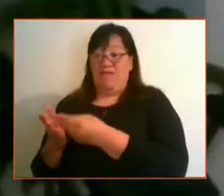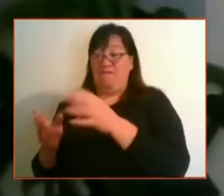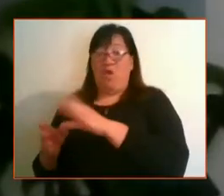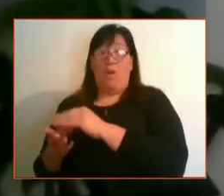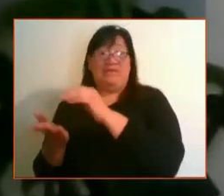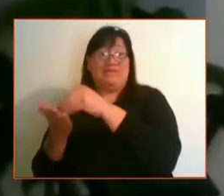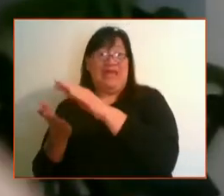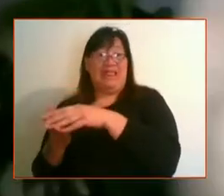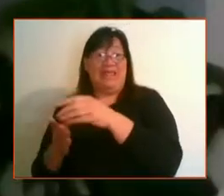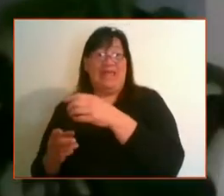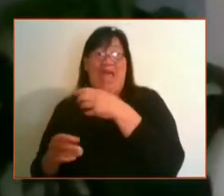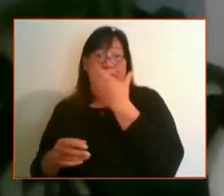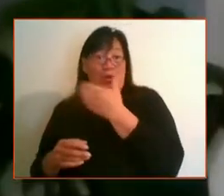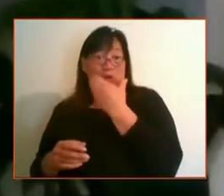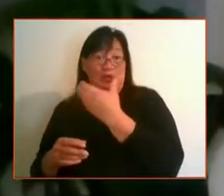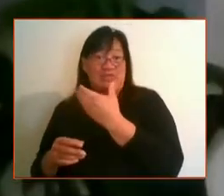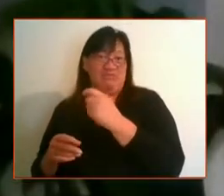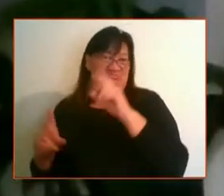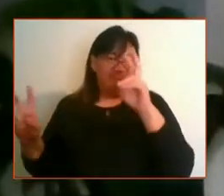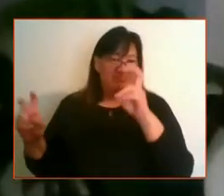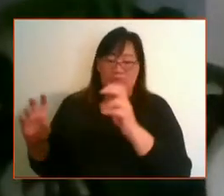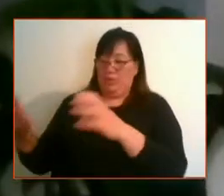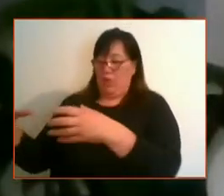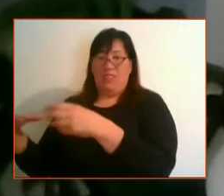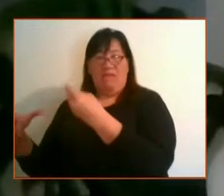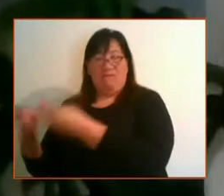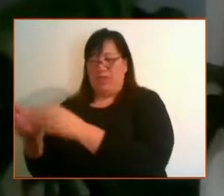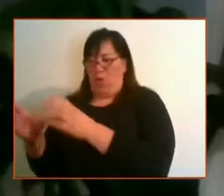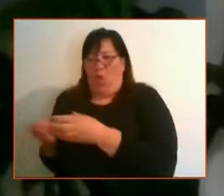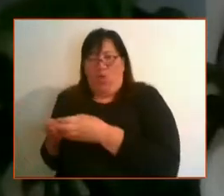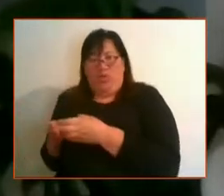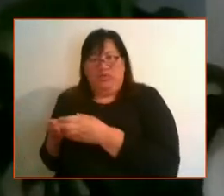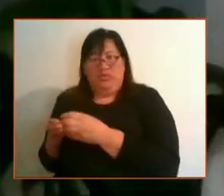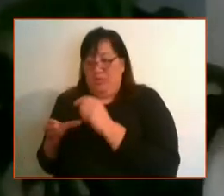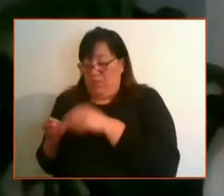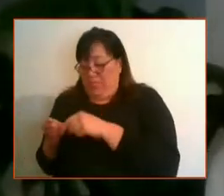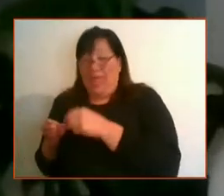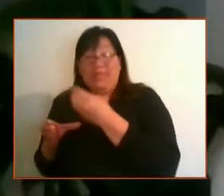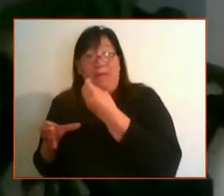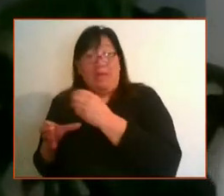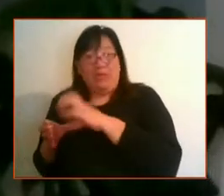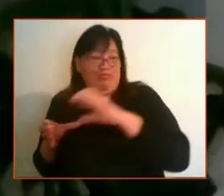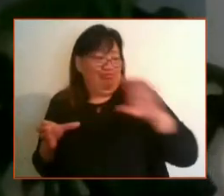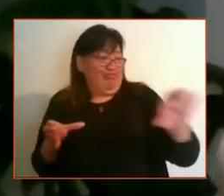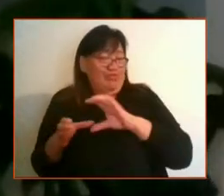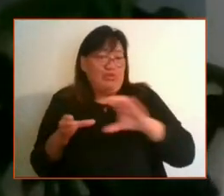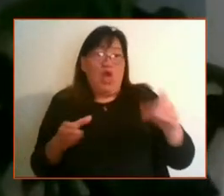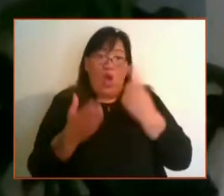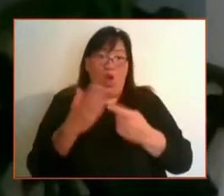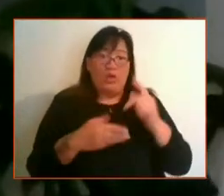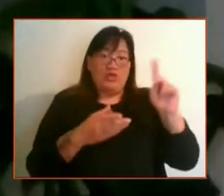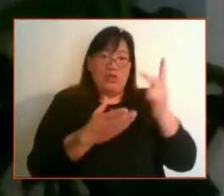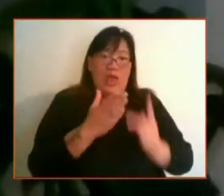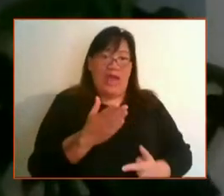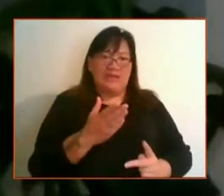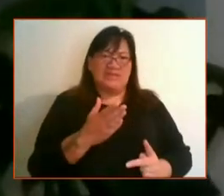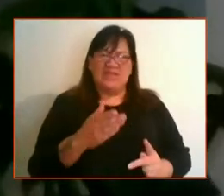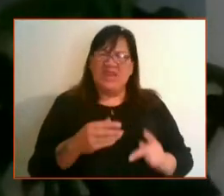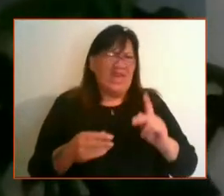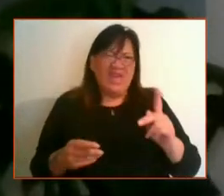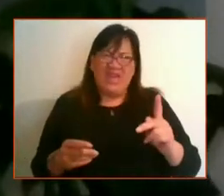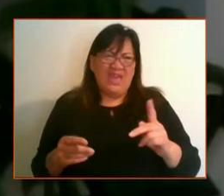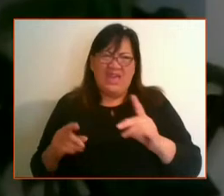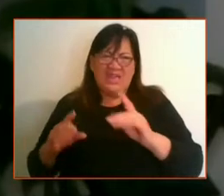of apples, and we are then going to put that into the arts and culture or into some other sector. It is an anomaly inside of